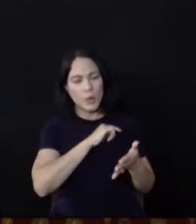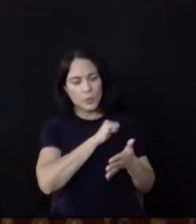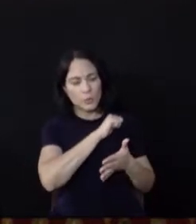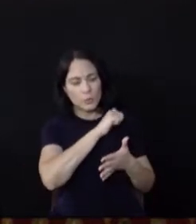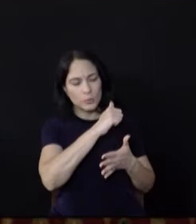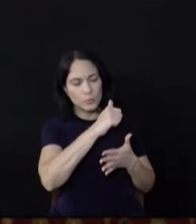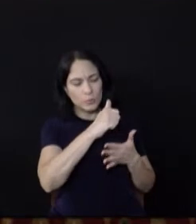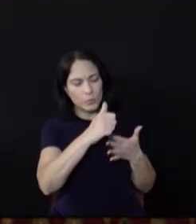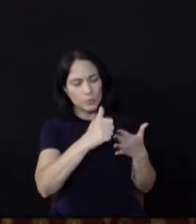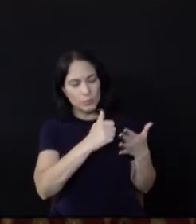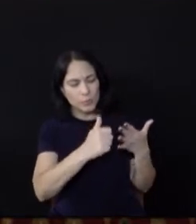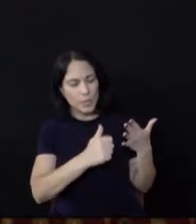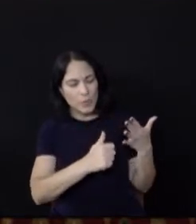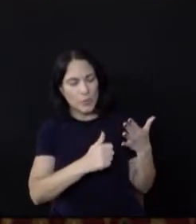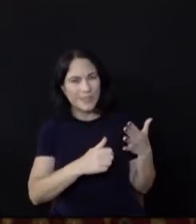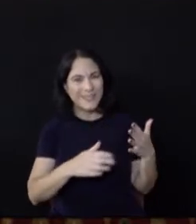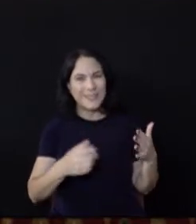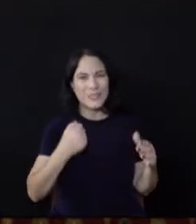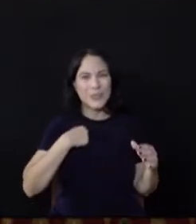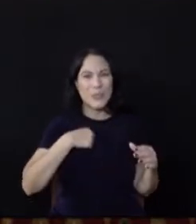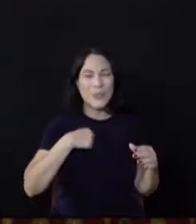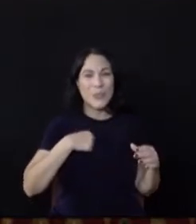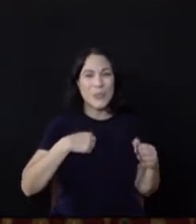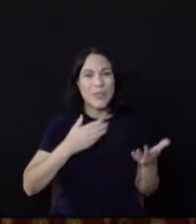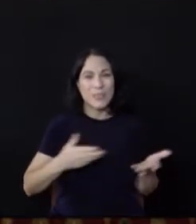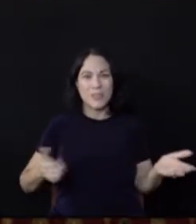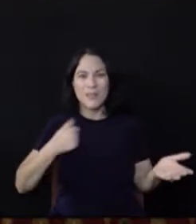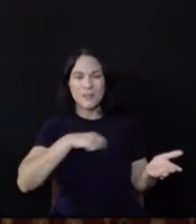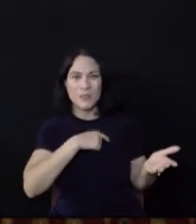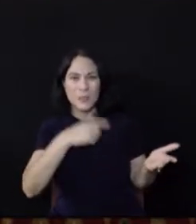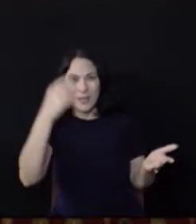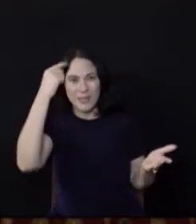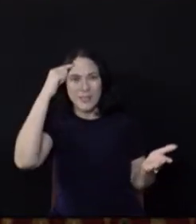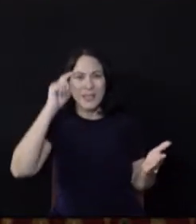we have thought is absolutely necessary in our lives?